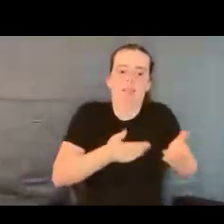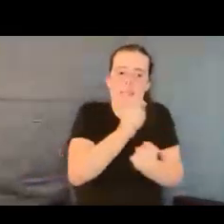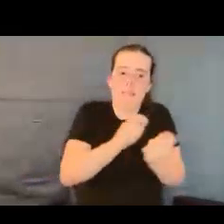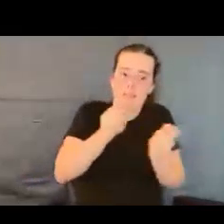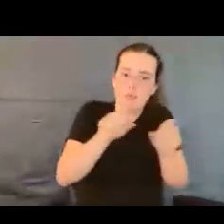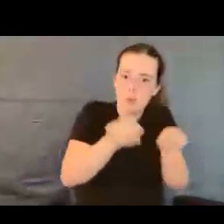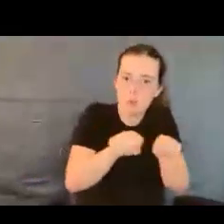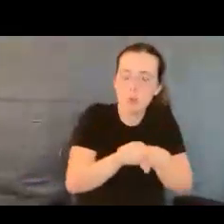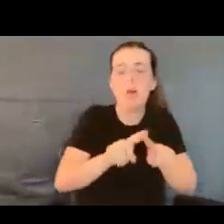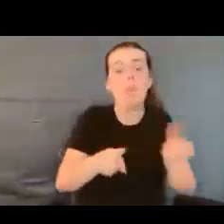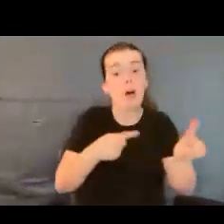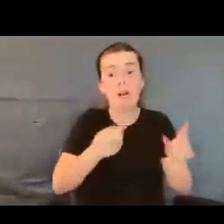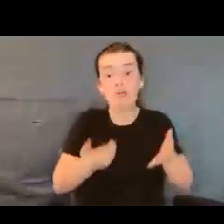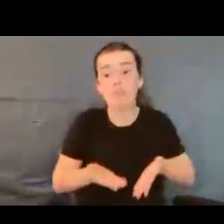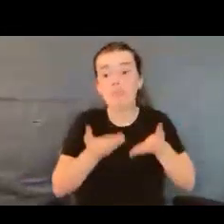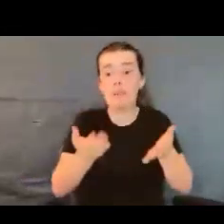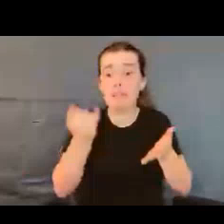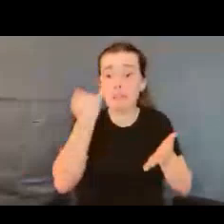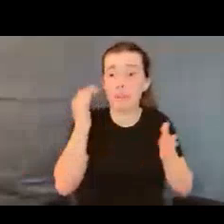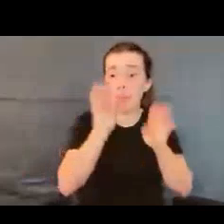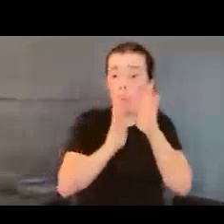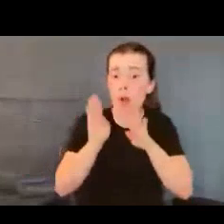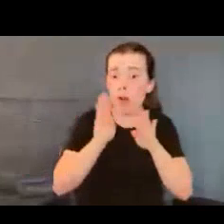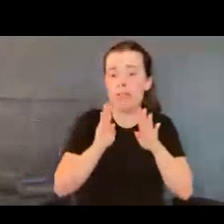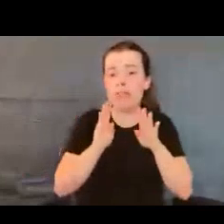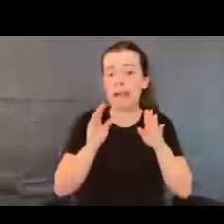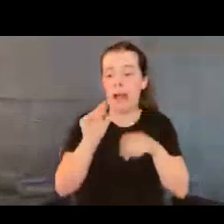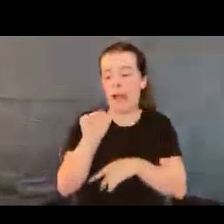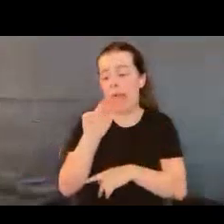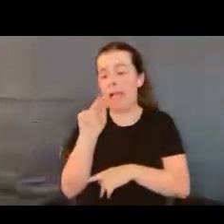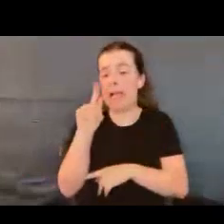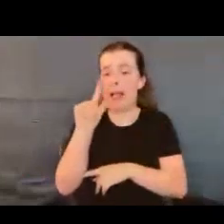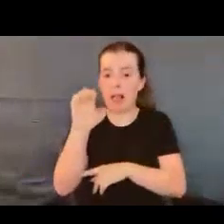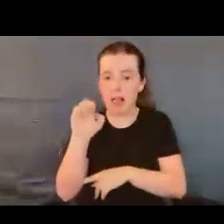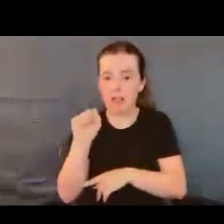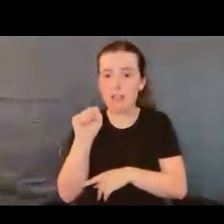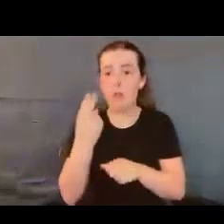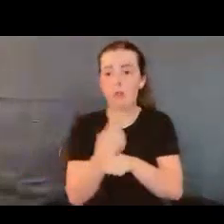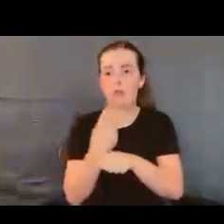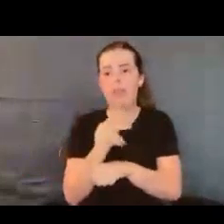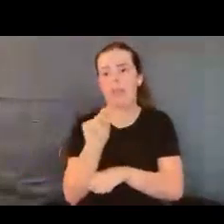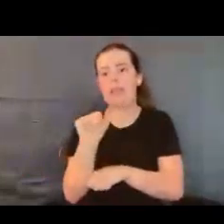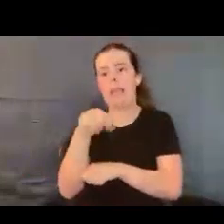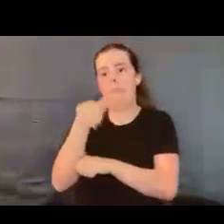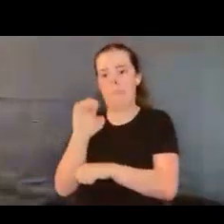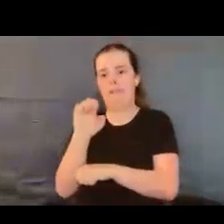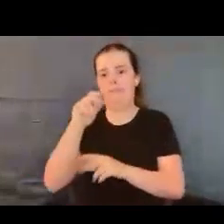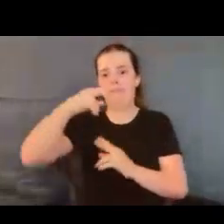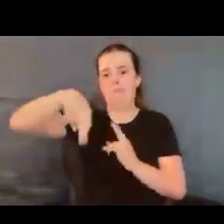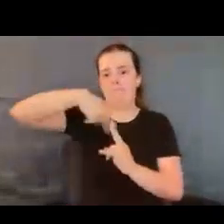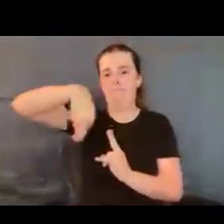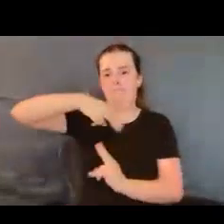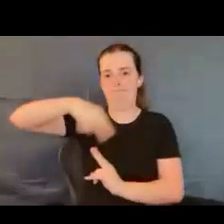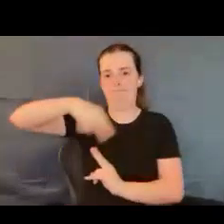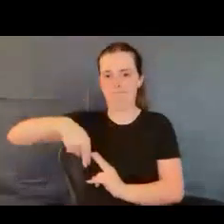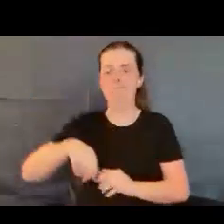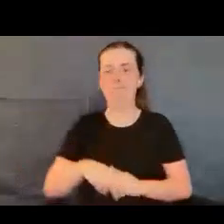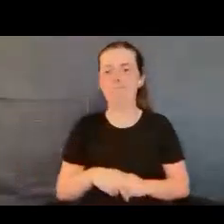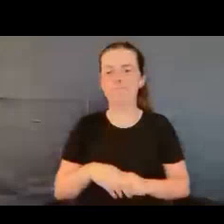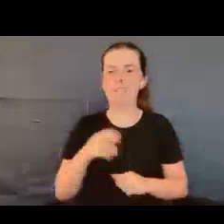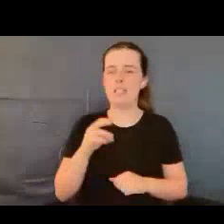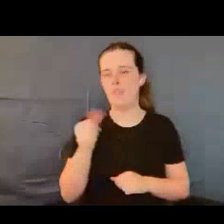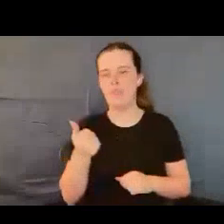do recommend for people that are worried about ankles is taping your ankles if you can. There's a couple of different methodologies, but I do one